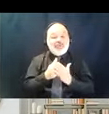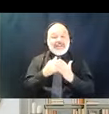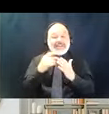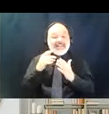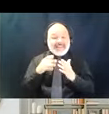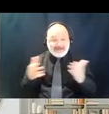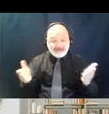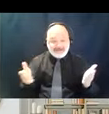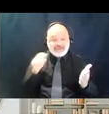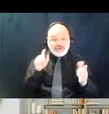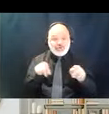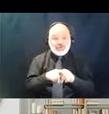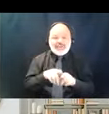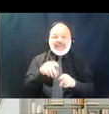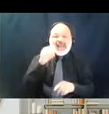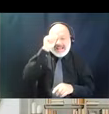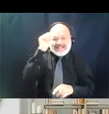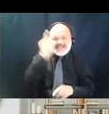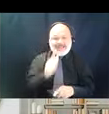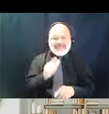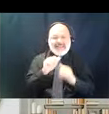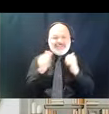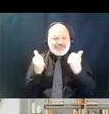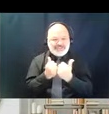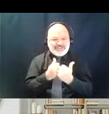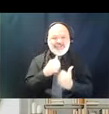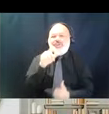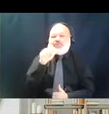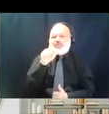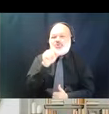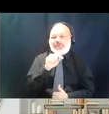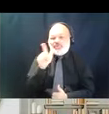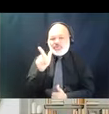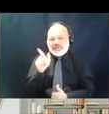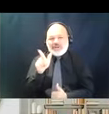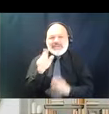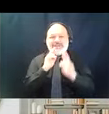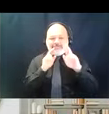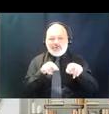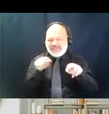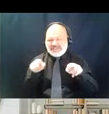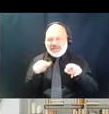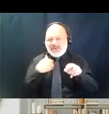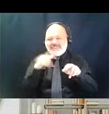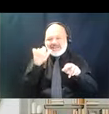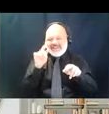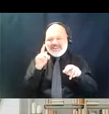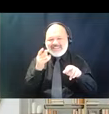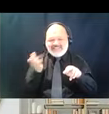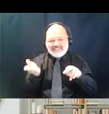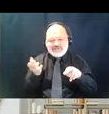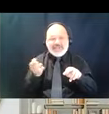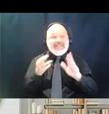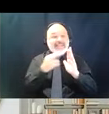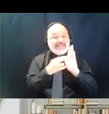can also check out the Alzheimer's Association 2021 Facts and Figures Report. We'll have a link available for that as well. And also register